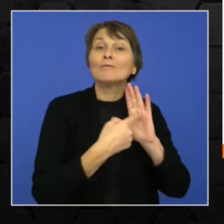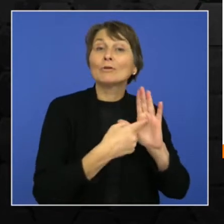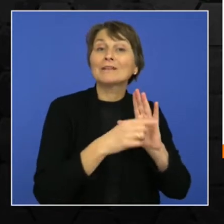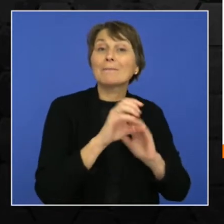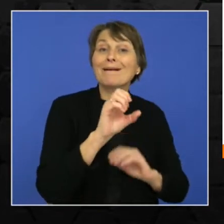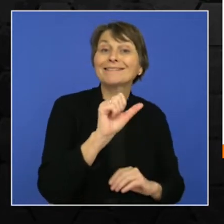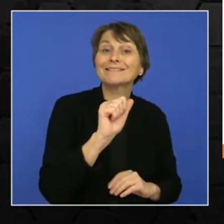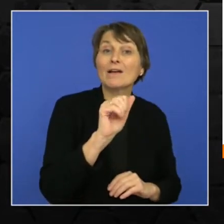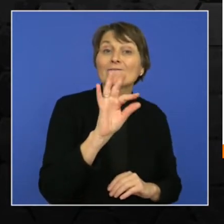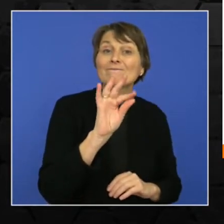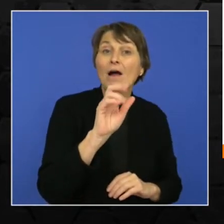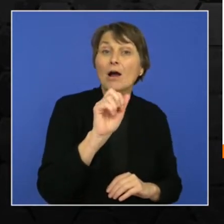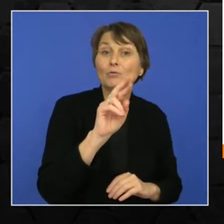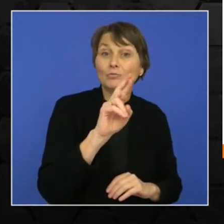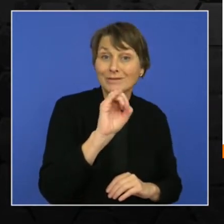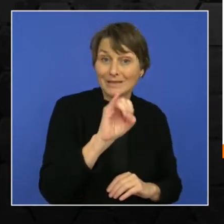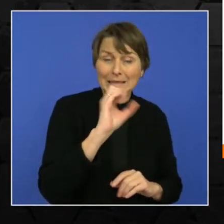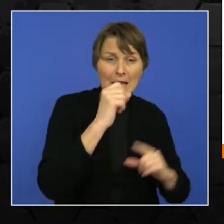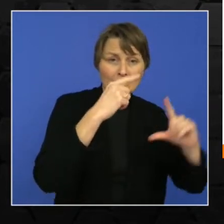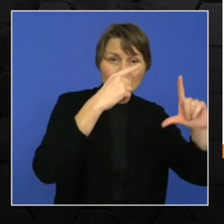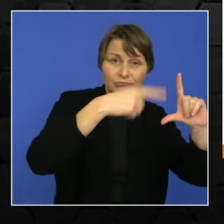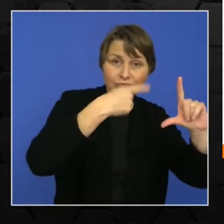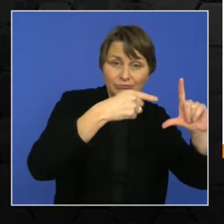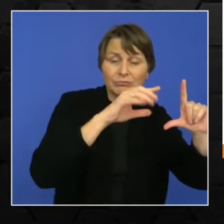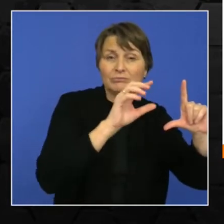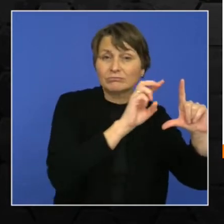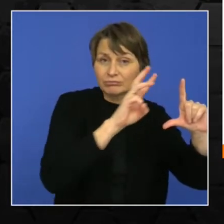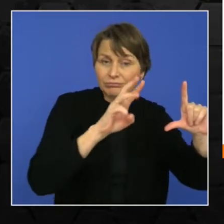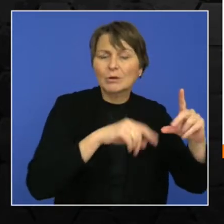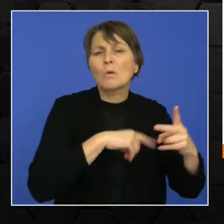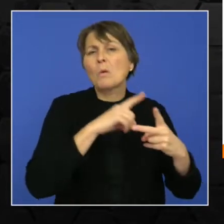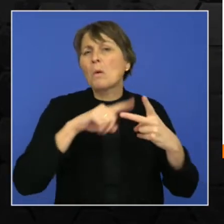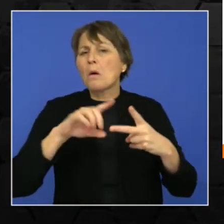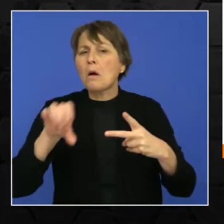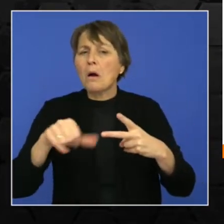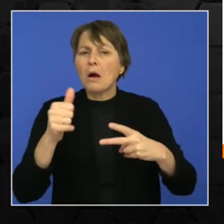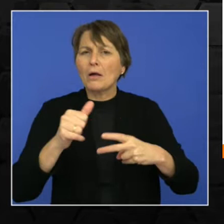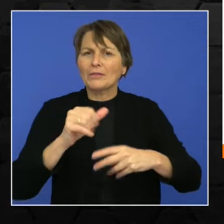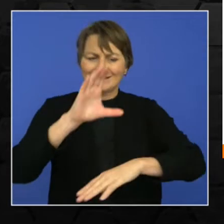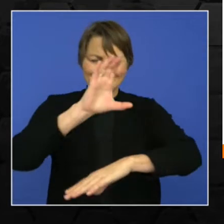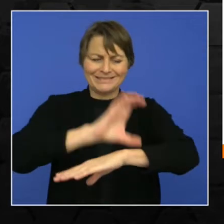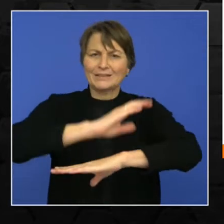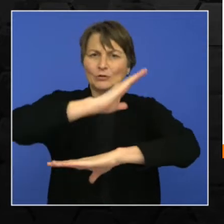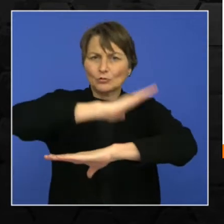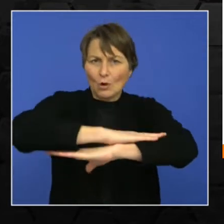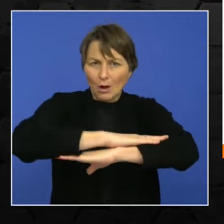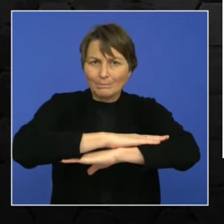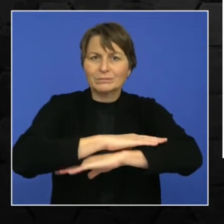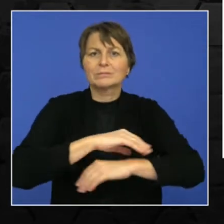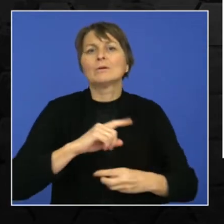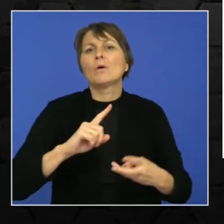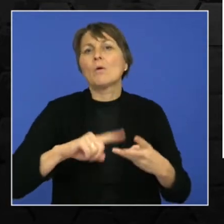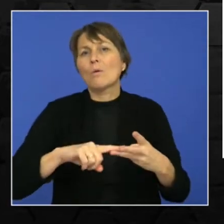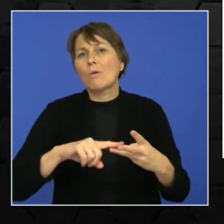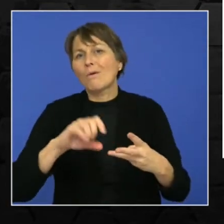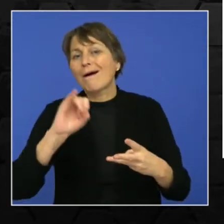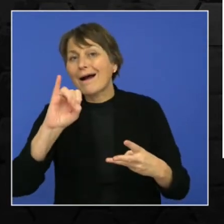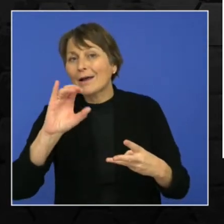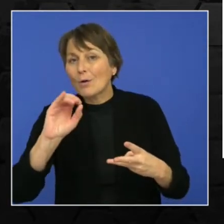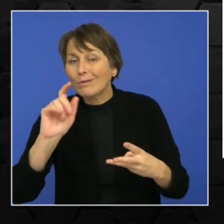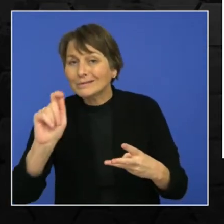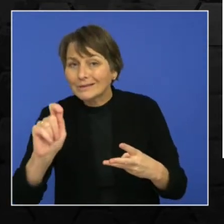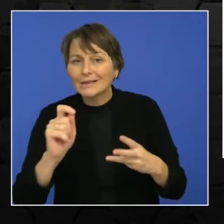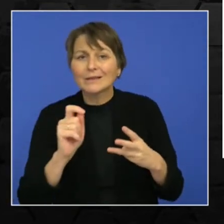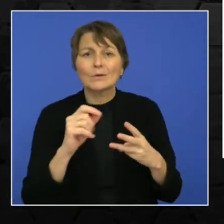also. But you can also work on server, desktop application, mobile application, and also for IoT. That's pretty much cool. So